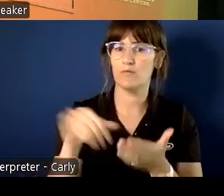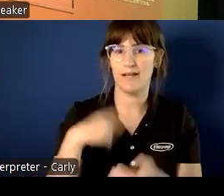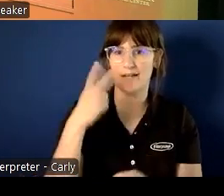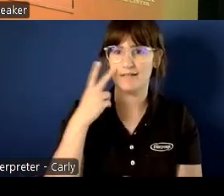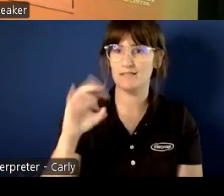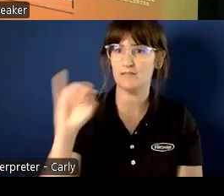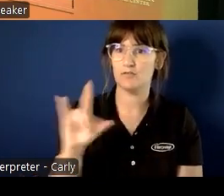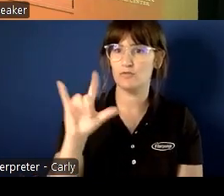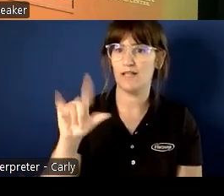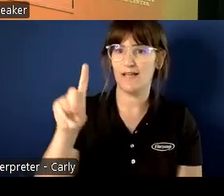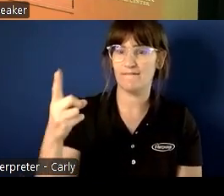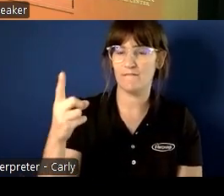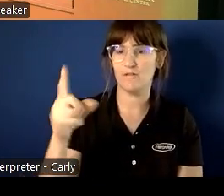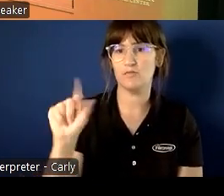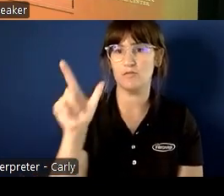1st,